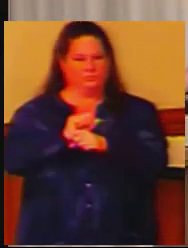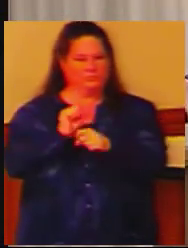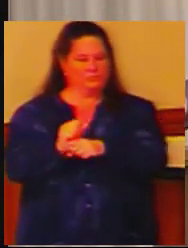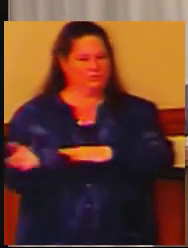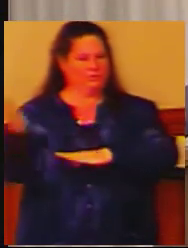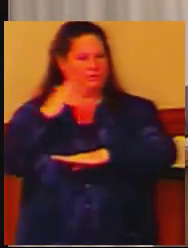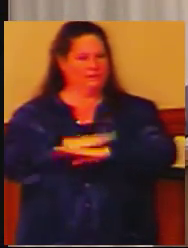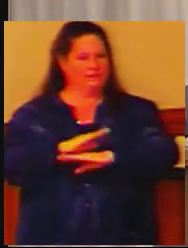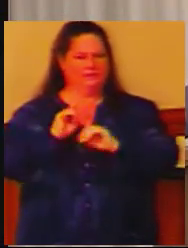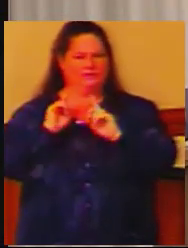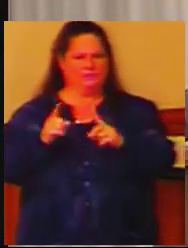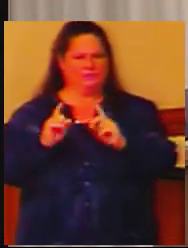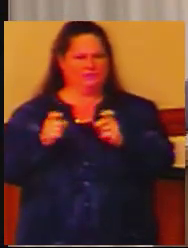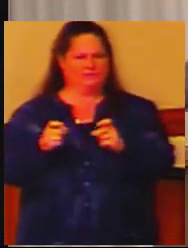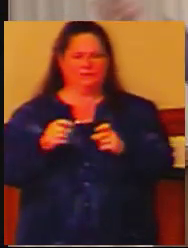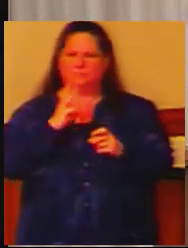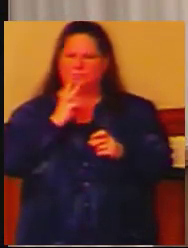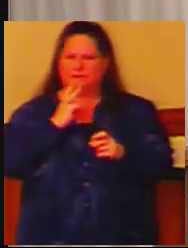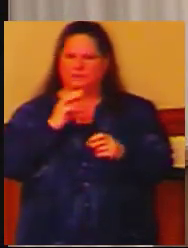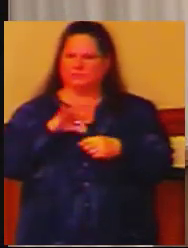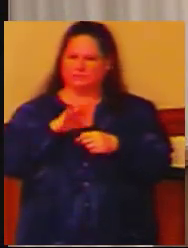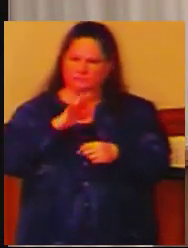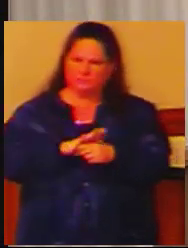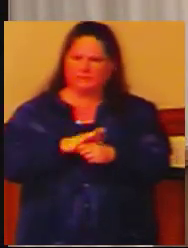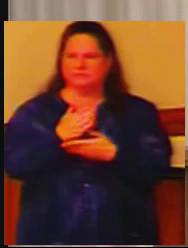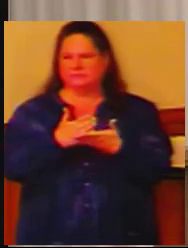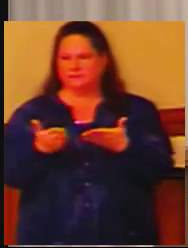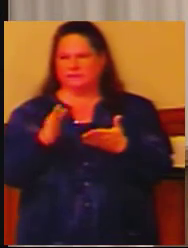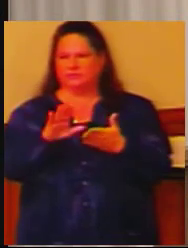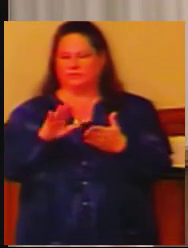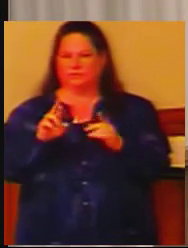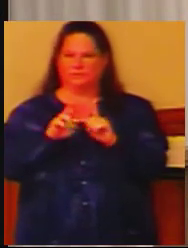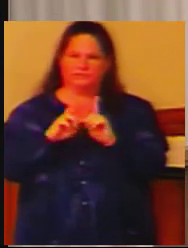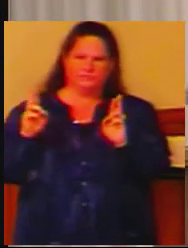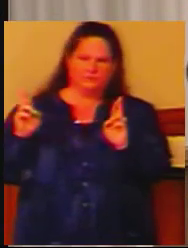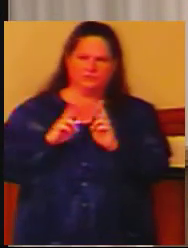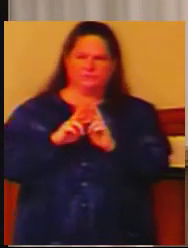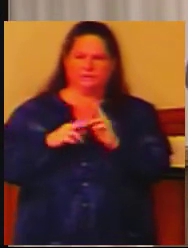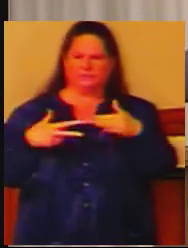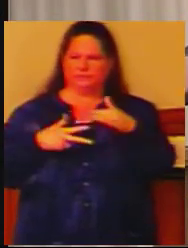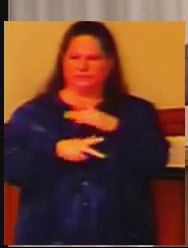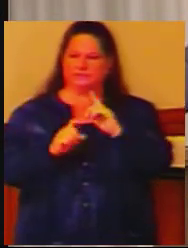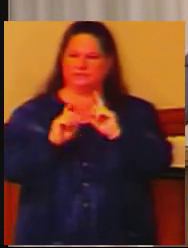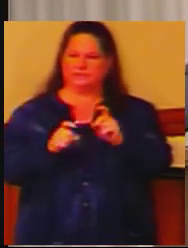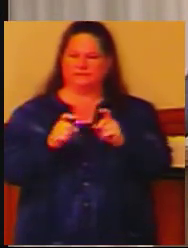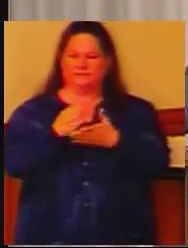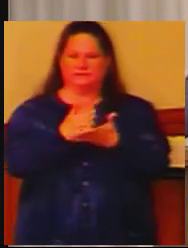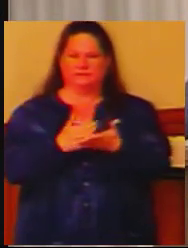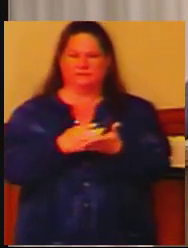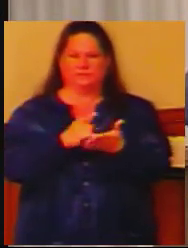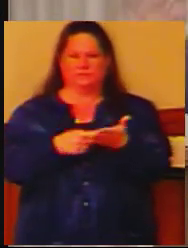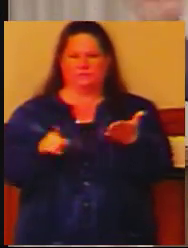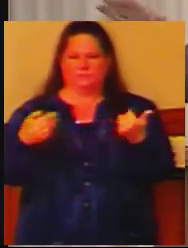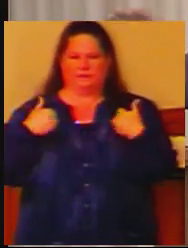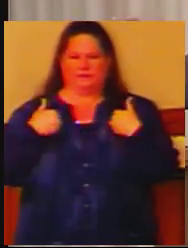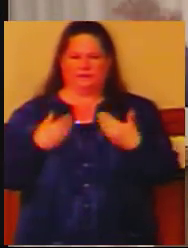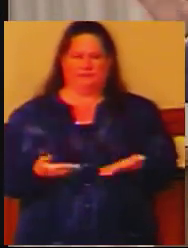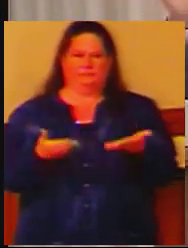throw some water, soda, get stuff out of your fridge in your garage and give some excess away.